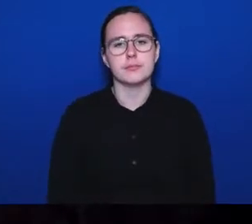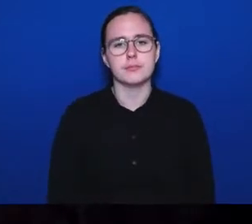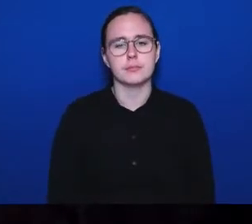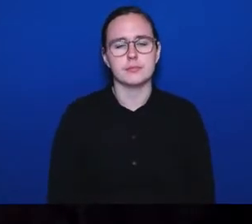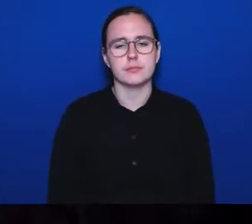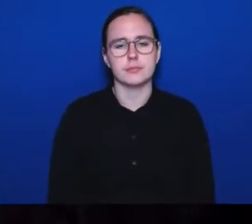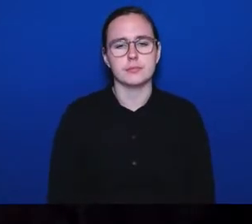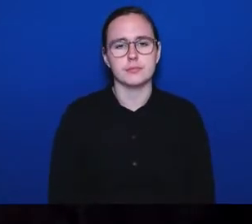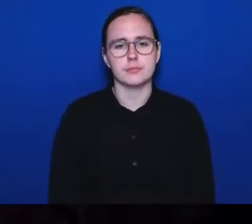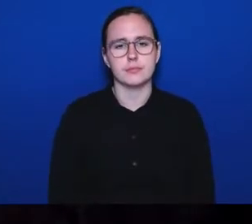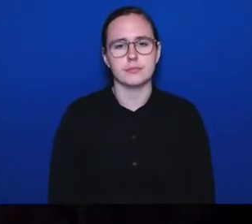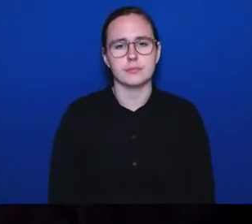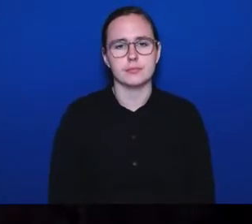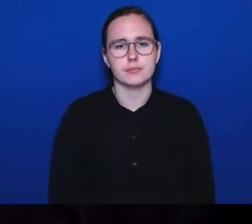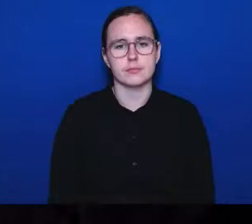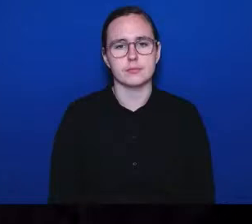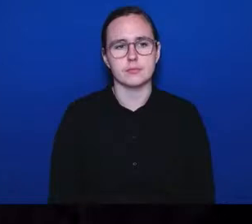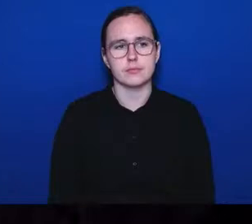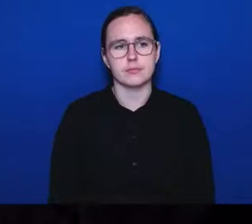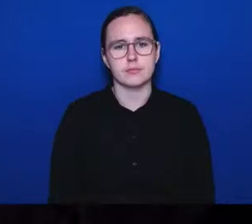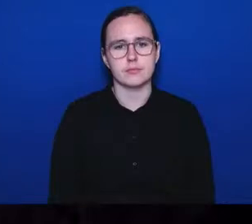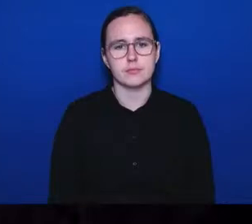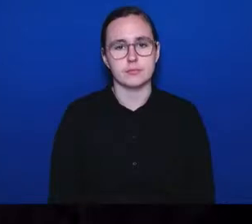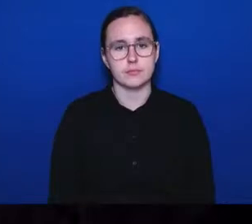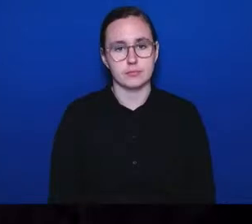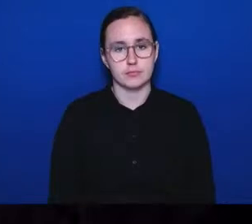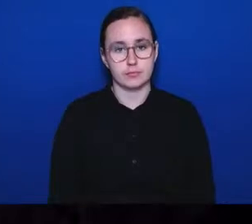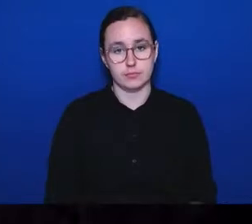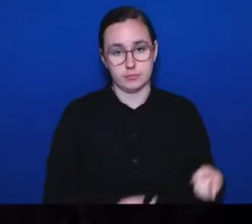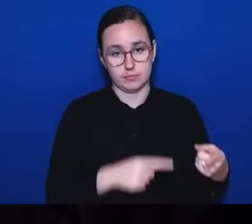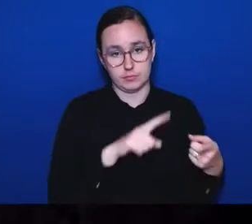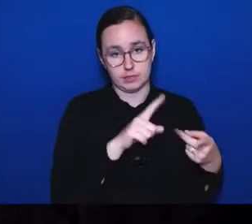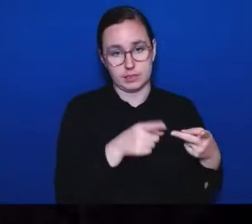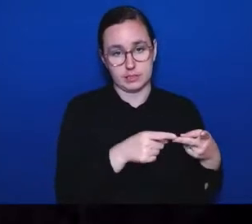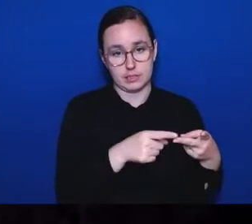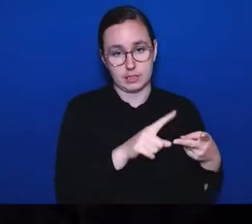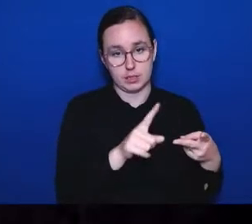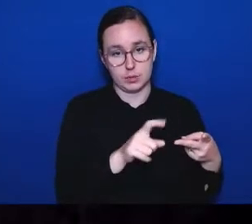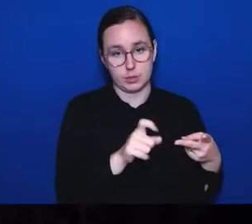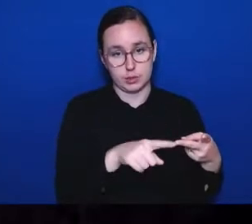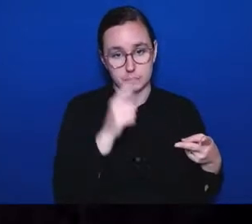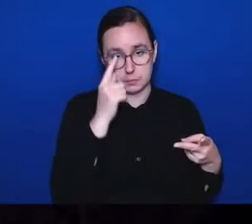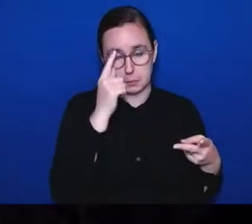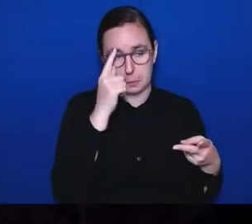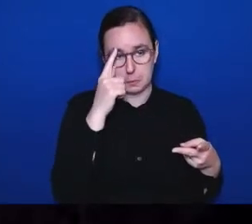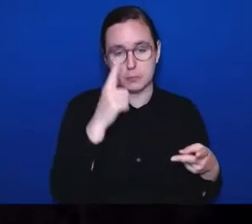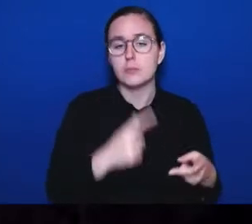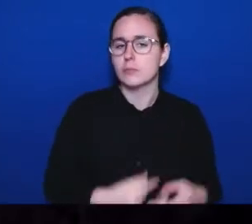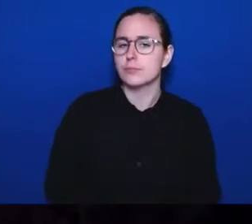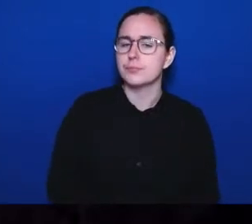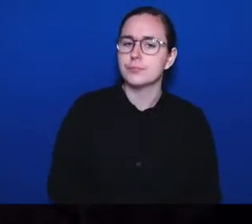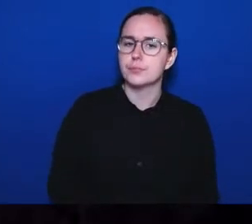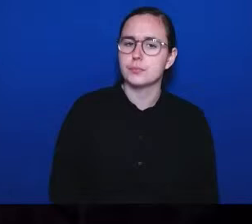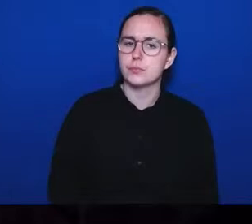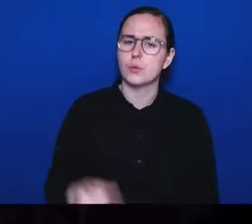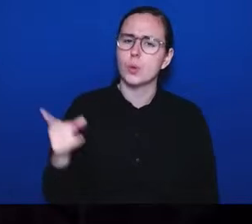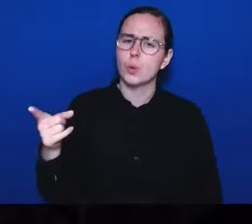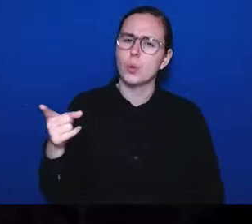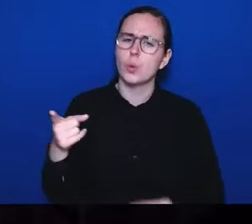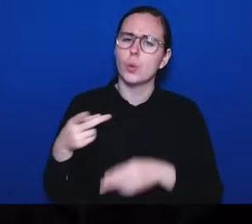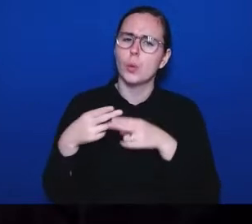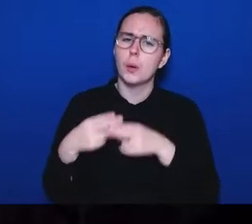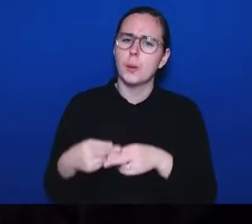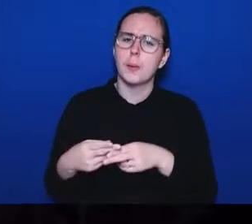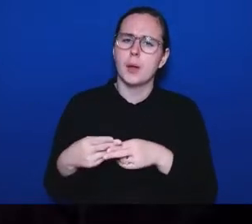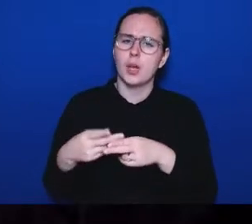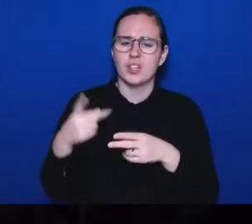Binder, did you have a follow-up? I do, yeah, thank you. And just with regards to the rostering system, with about 1 million people